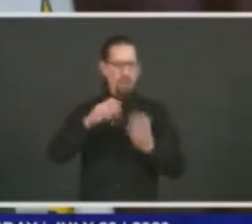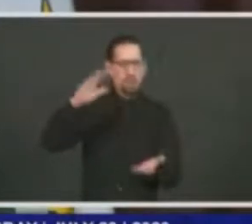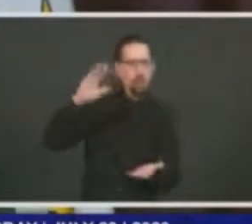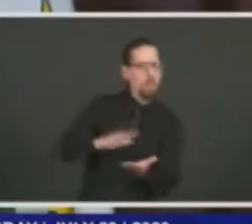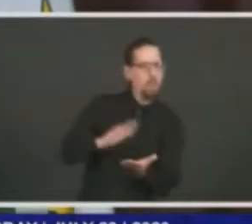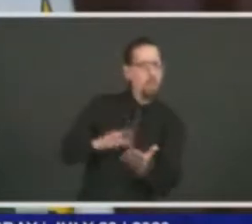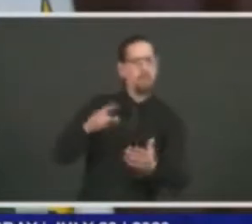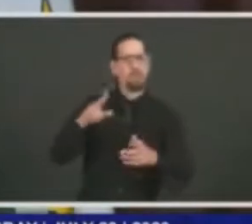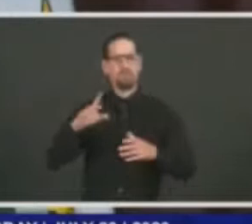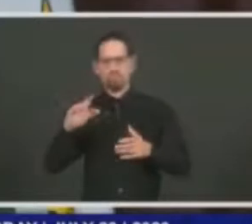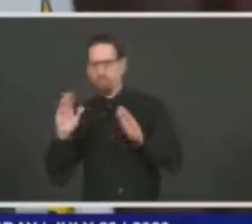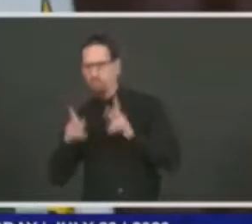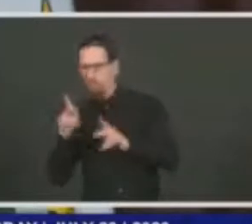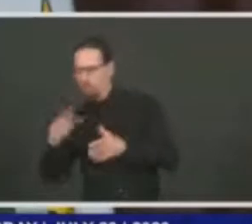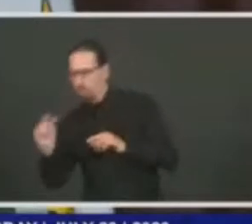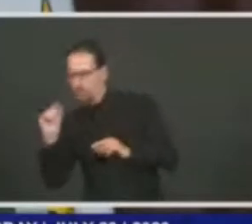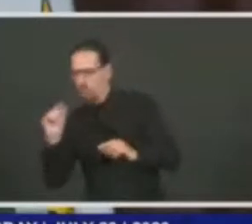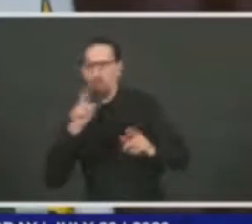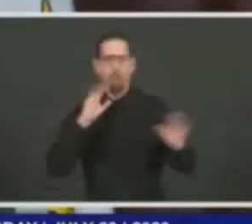to disappear,